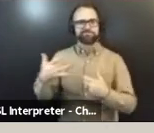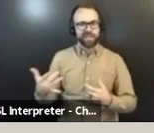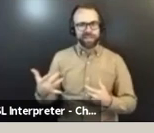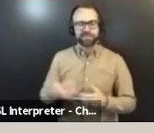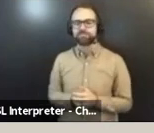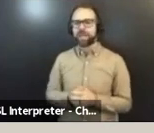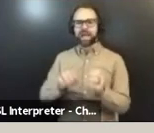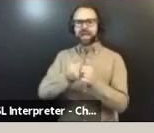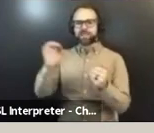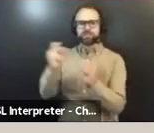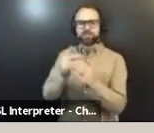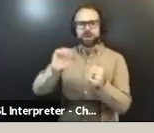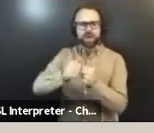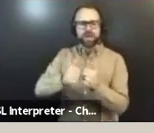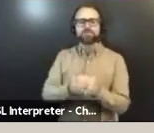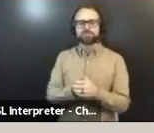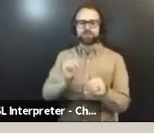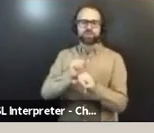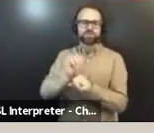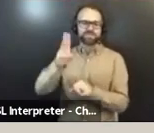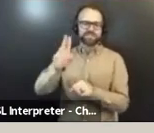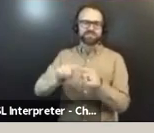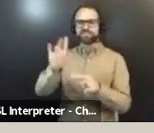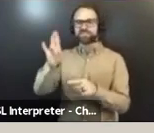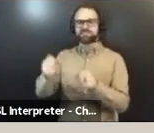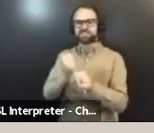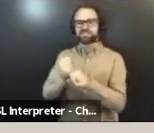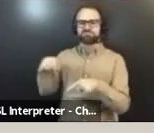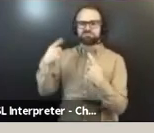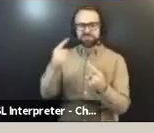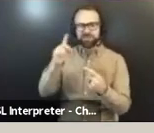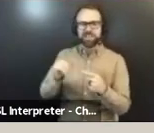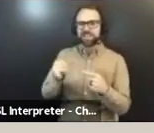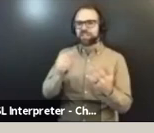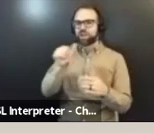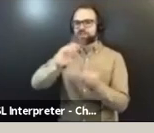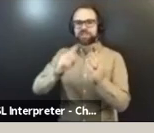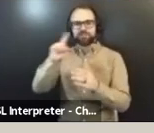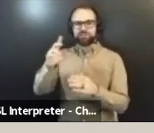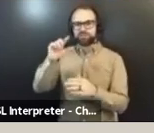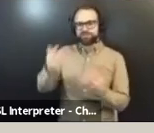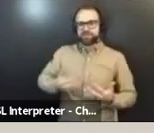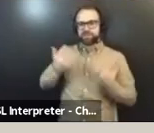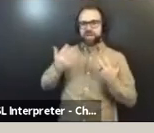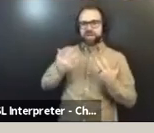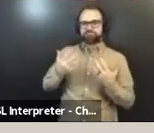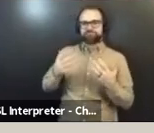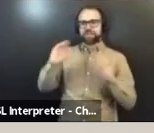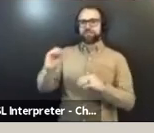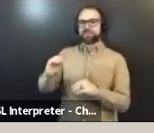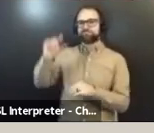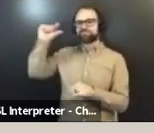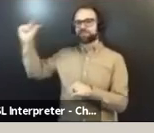being a consultant in the consultant world for about 6-7 years, I found these programs aren't designed for young companies because the government doesn't like them, because you don't have money. They think startups are